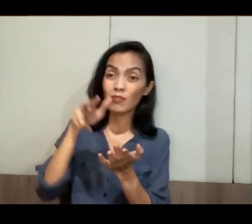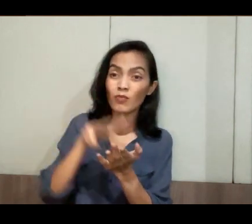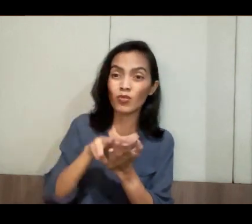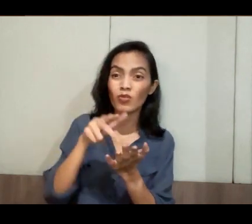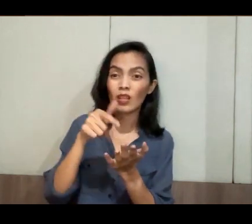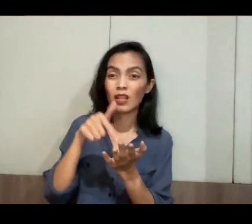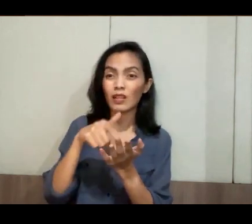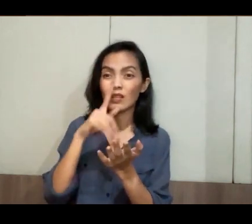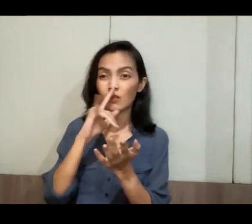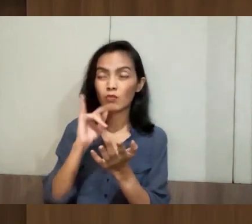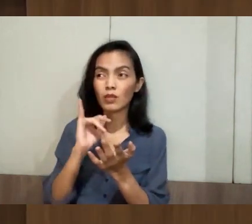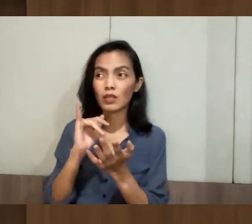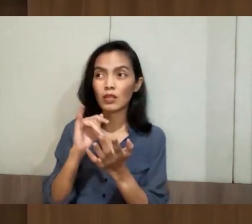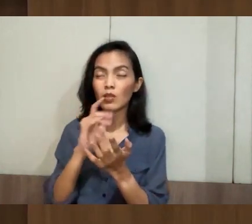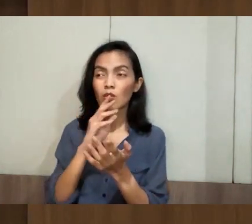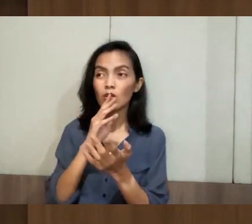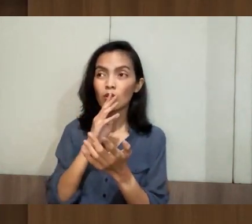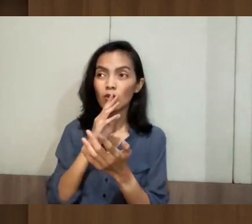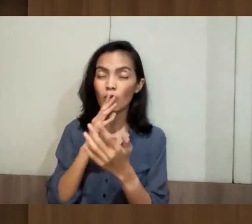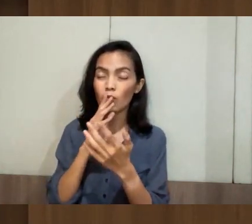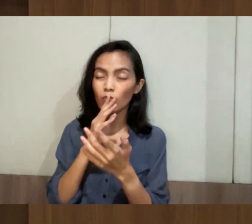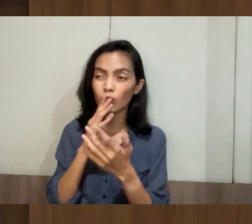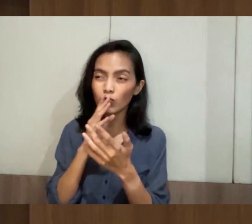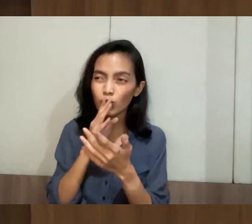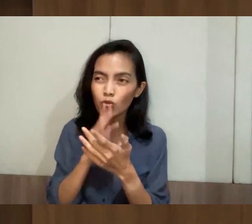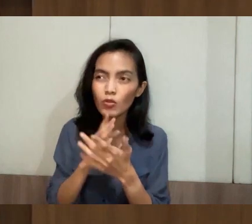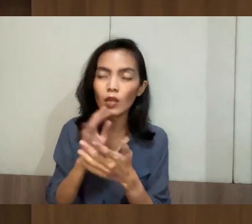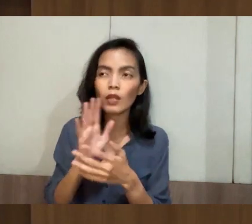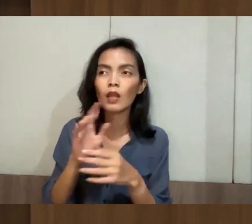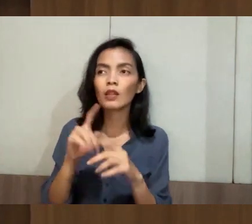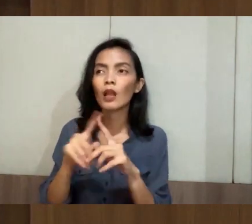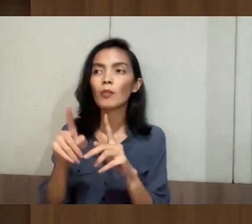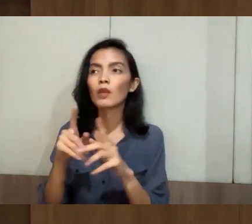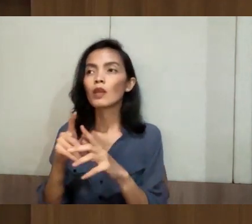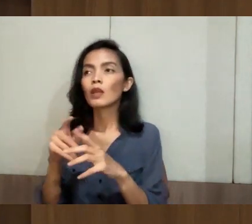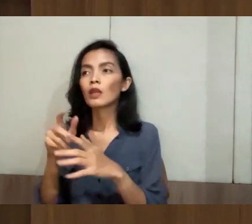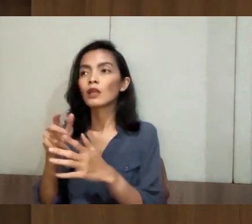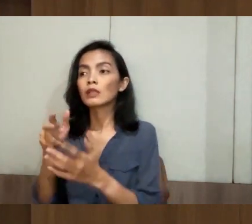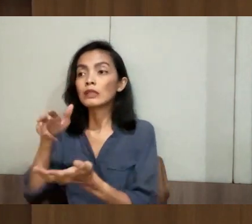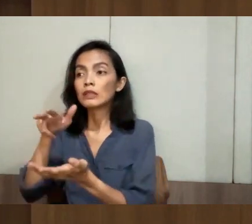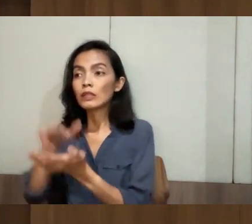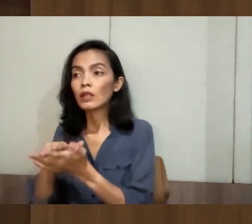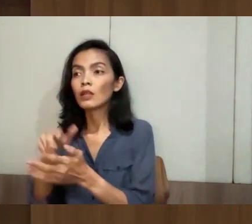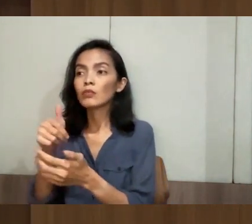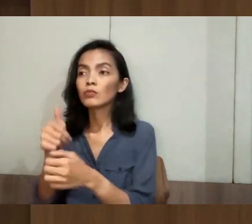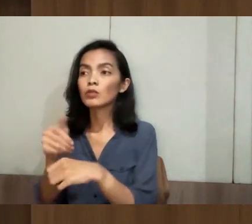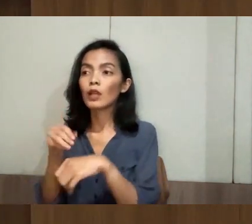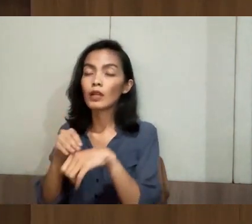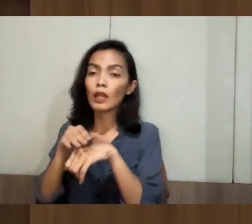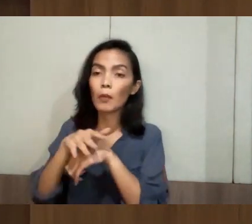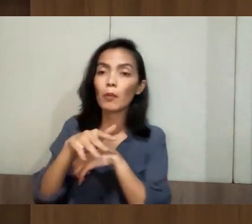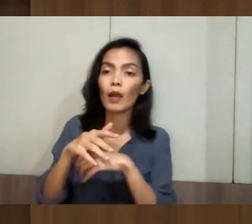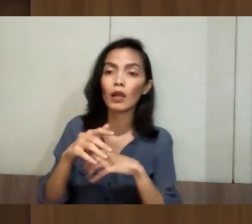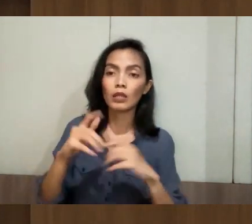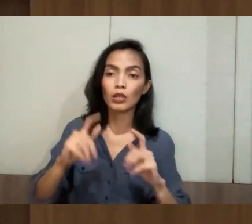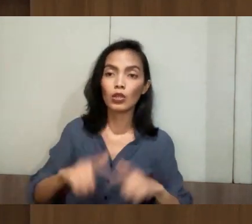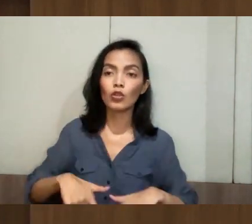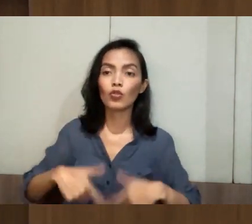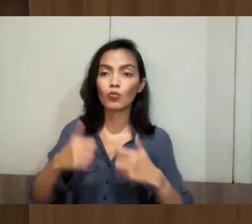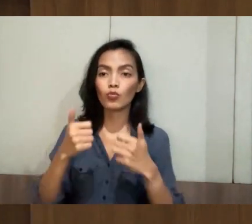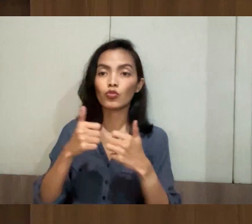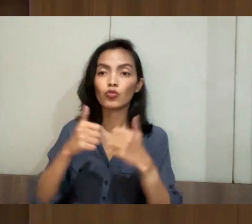guess. Decision is not the absolute truth, nor it is an absolute truth that